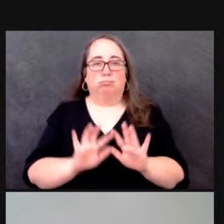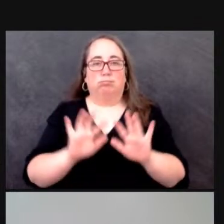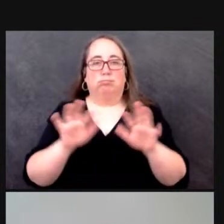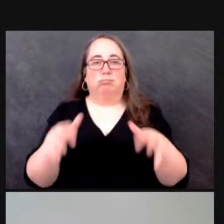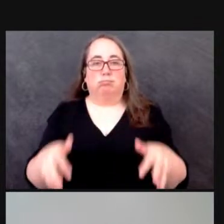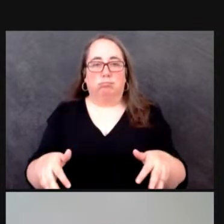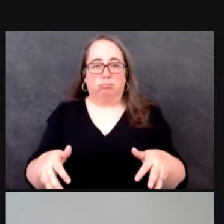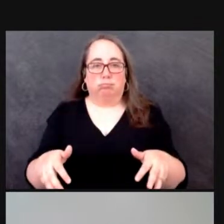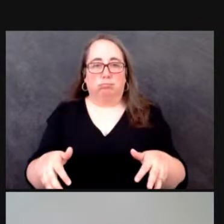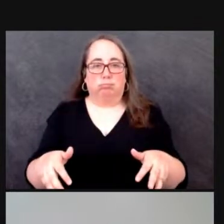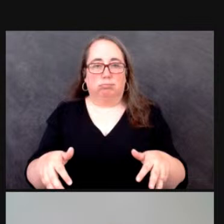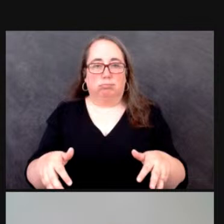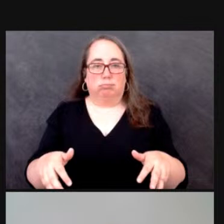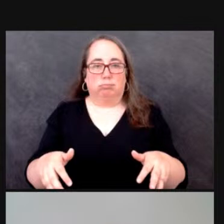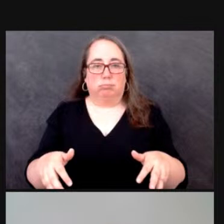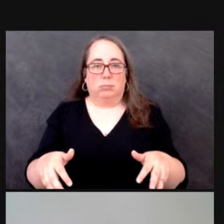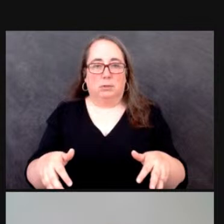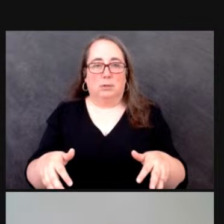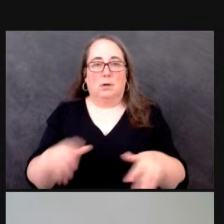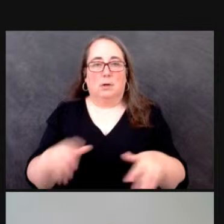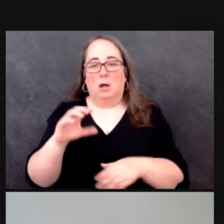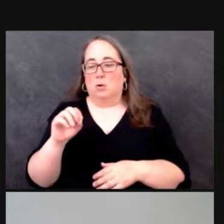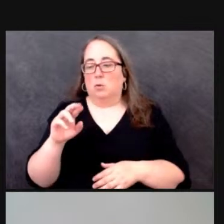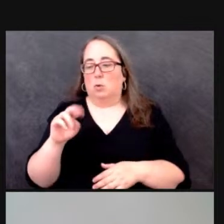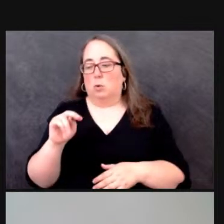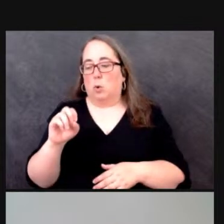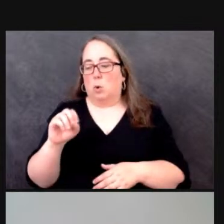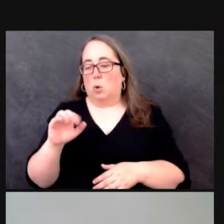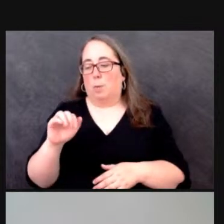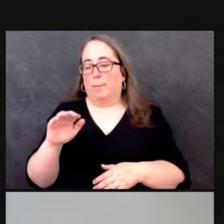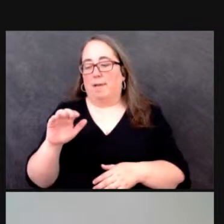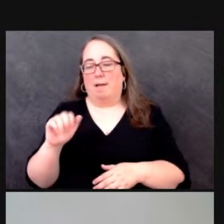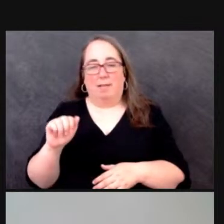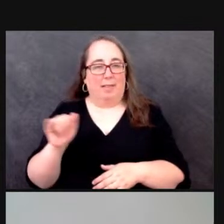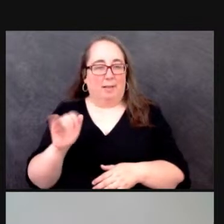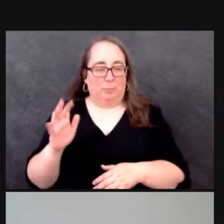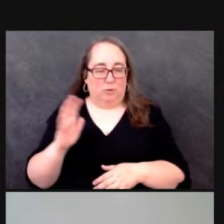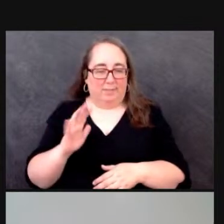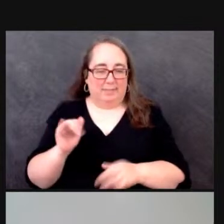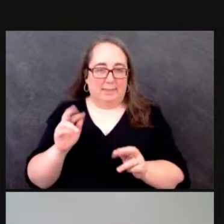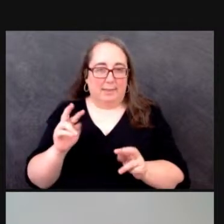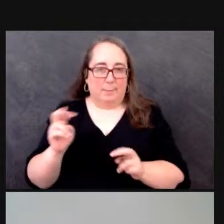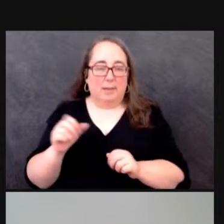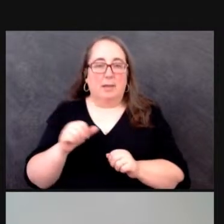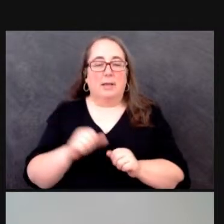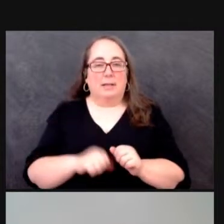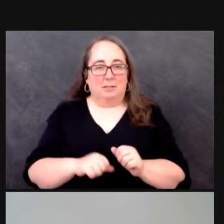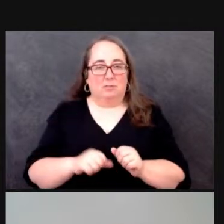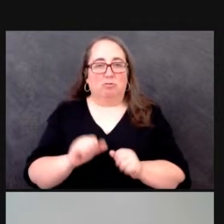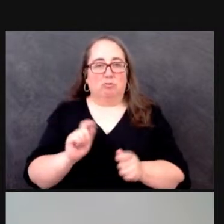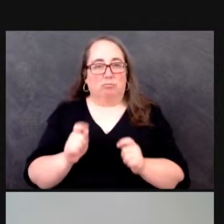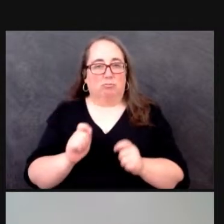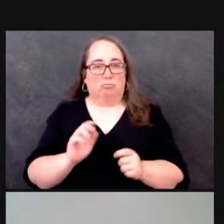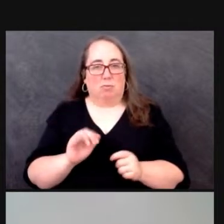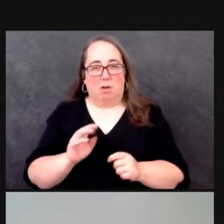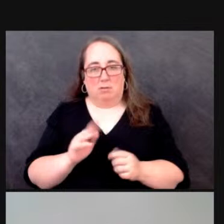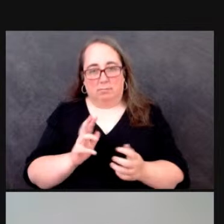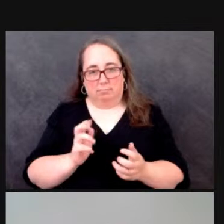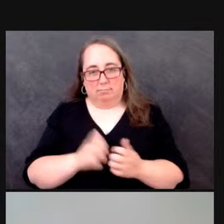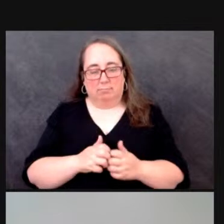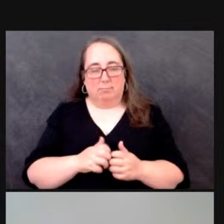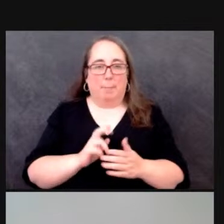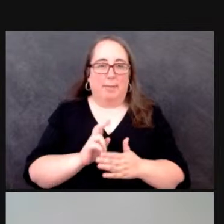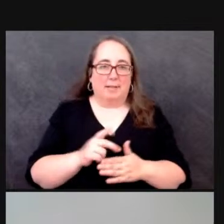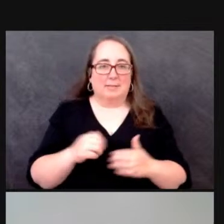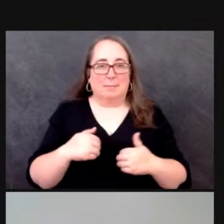horns of plenty or cornucopias. Just like the previous theme, each piece is customized to feature plants and animals found in